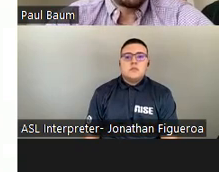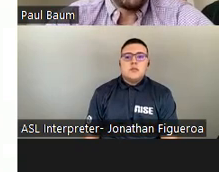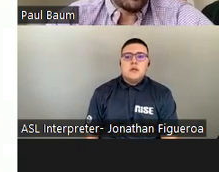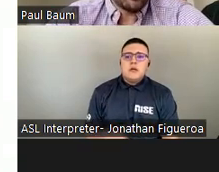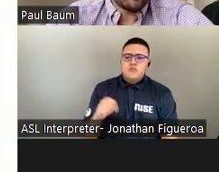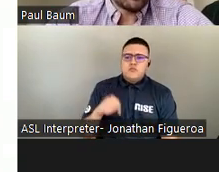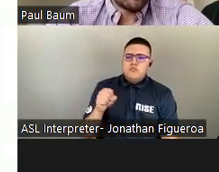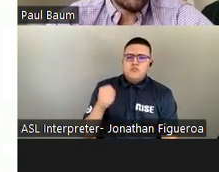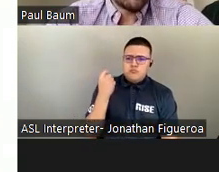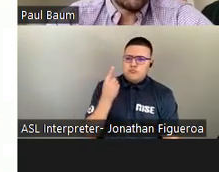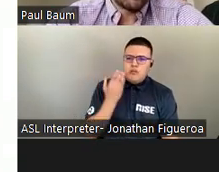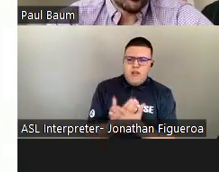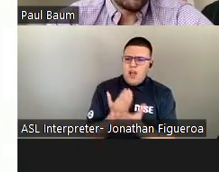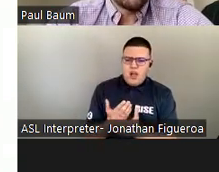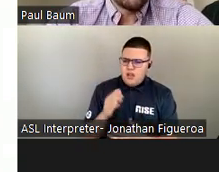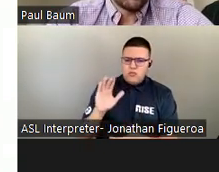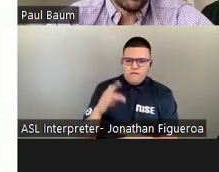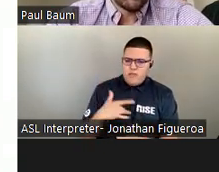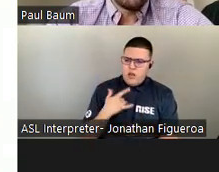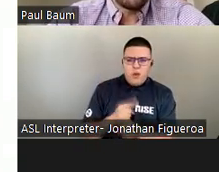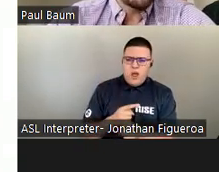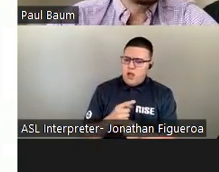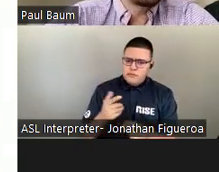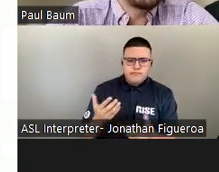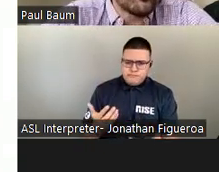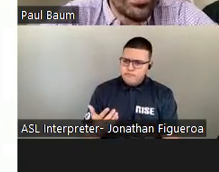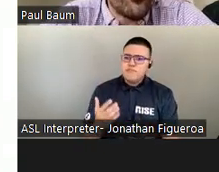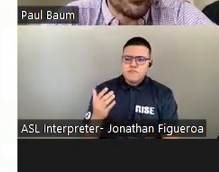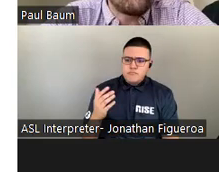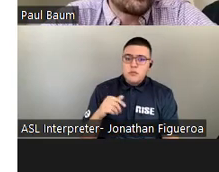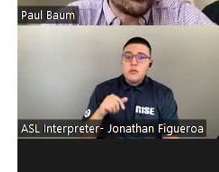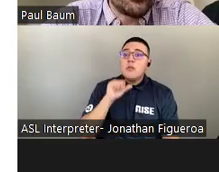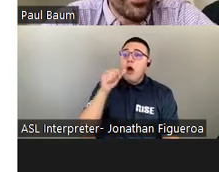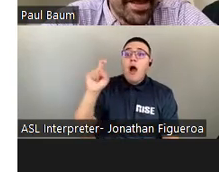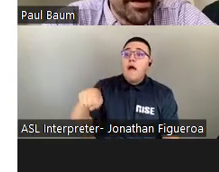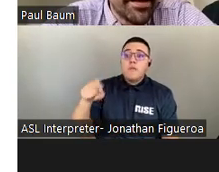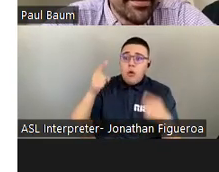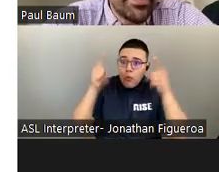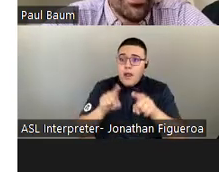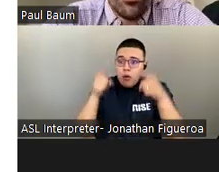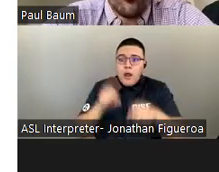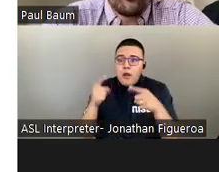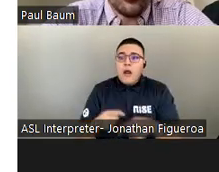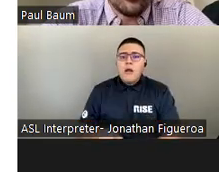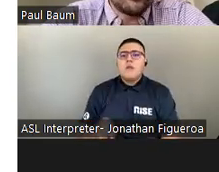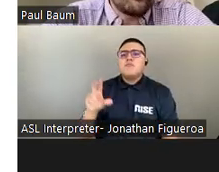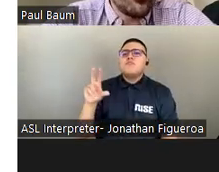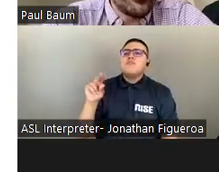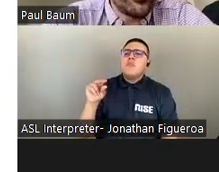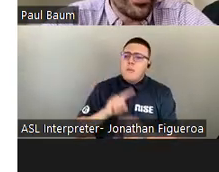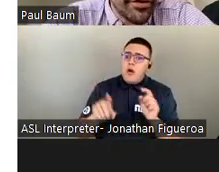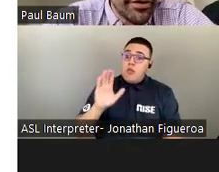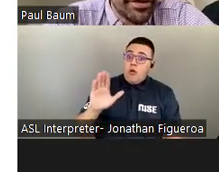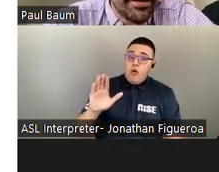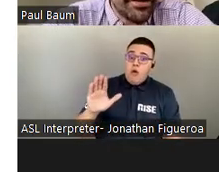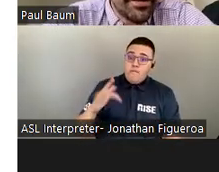Validate their feelings. Okay. We don't have to agree with every single thing, but let them know that